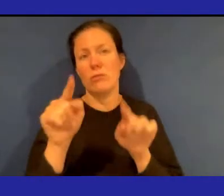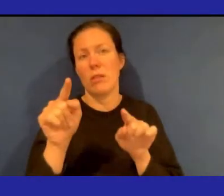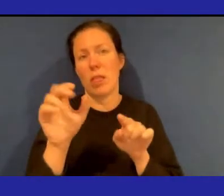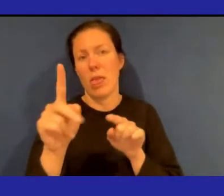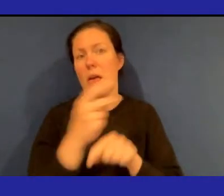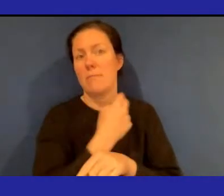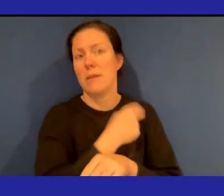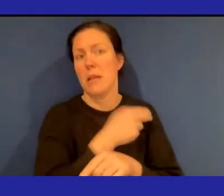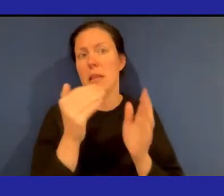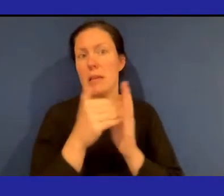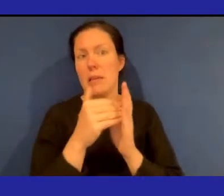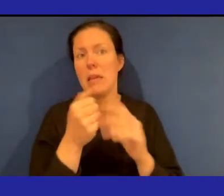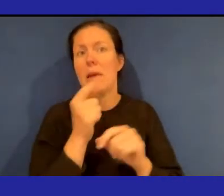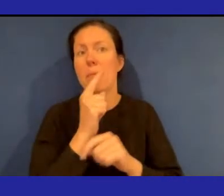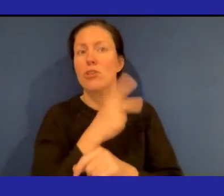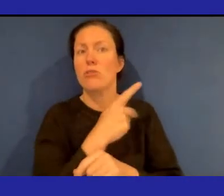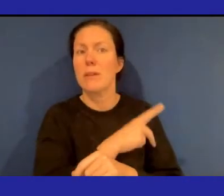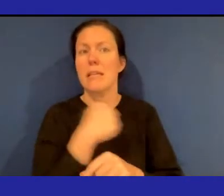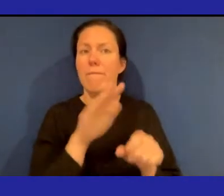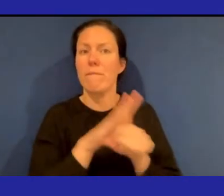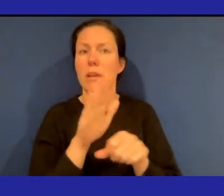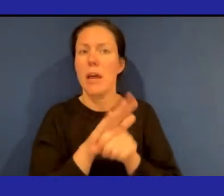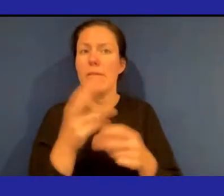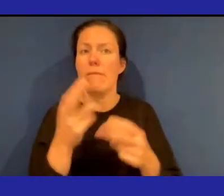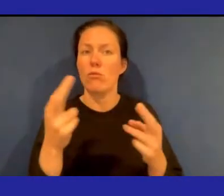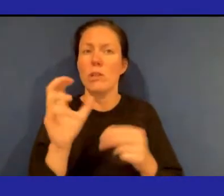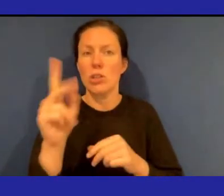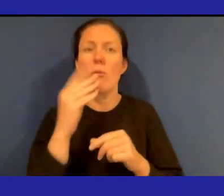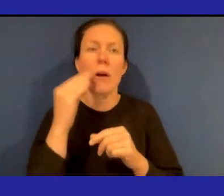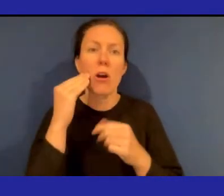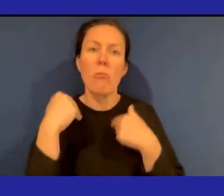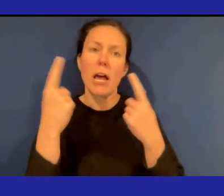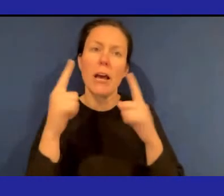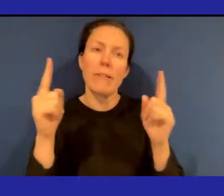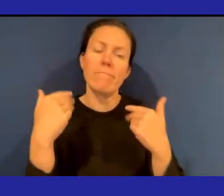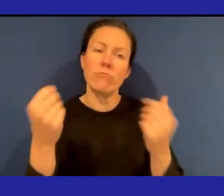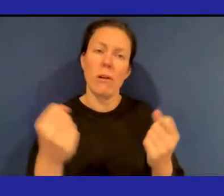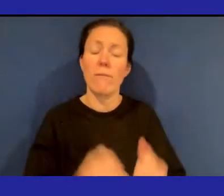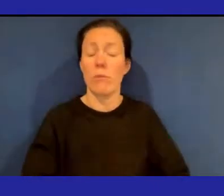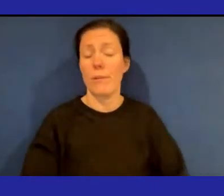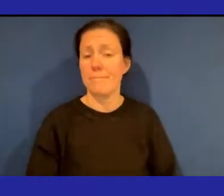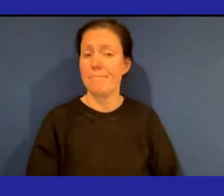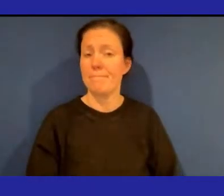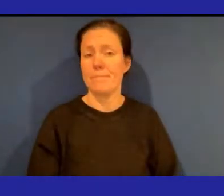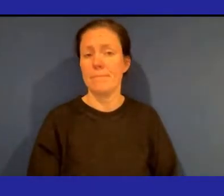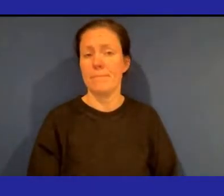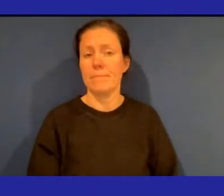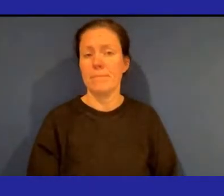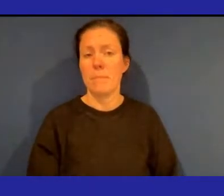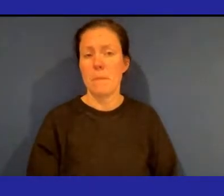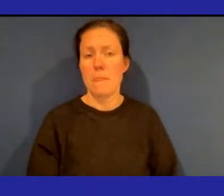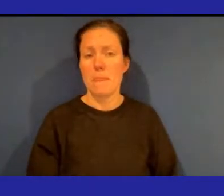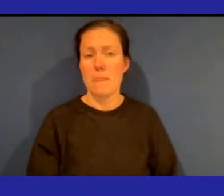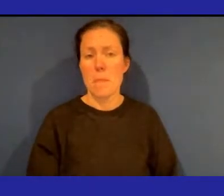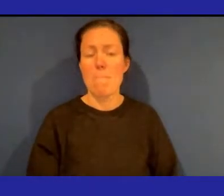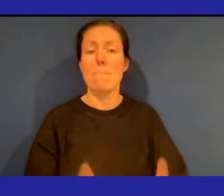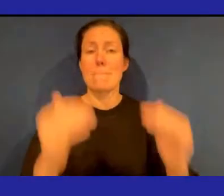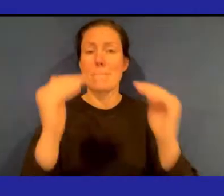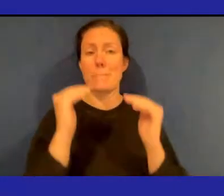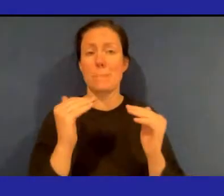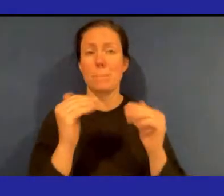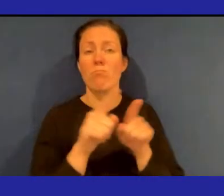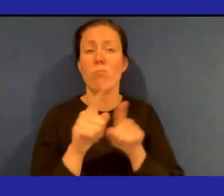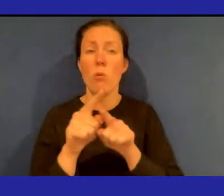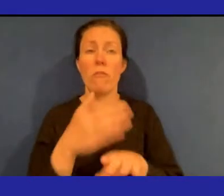the resources they need for a successful recovery. Moreover, we have strengthened